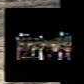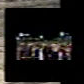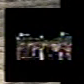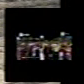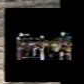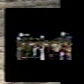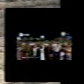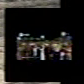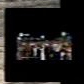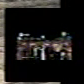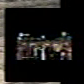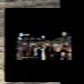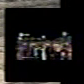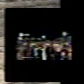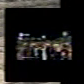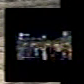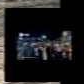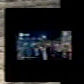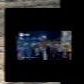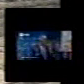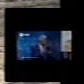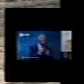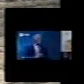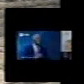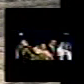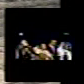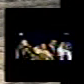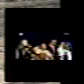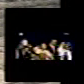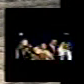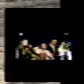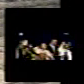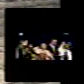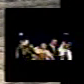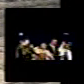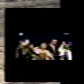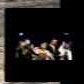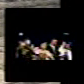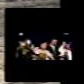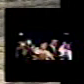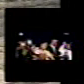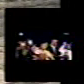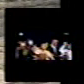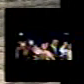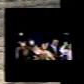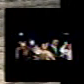Toto as a mentor. Who abuse assets and they abuse